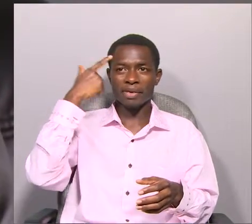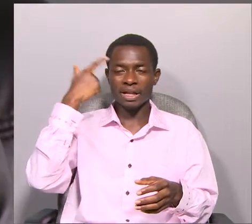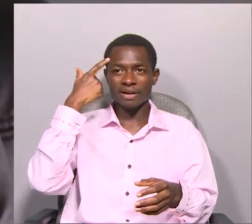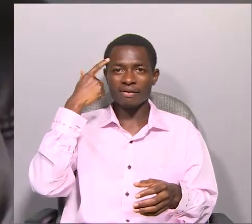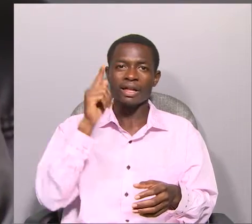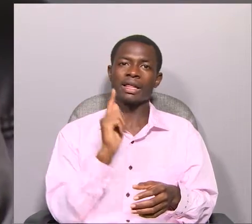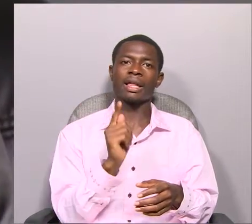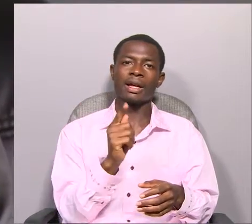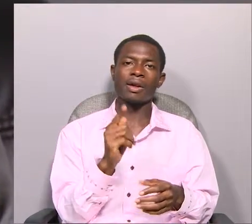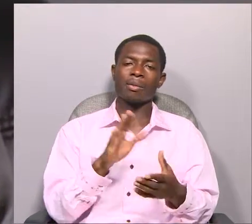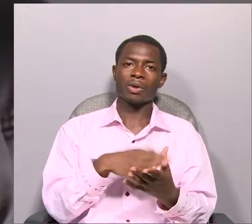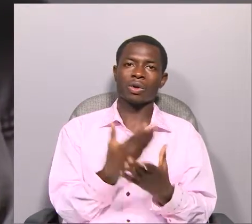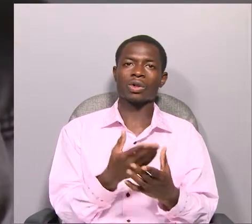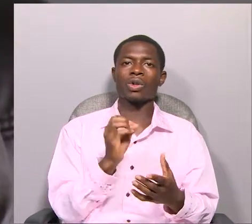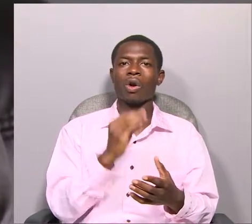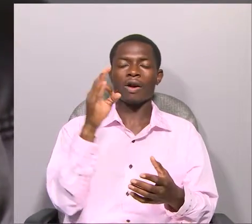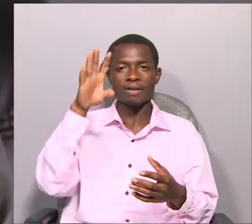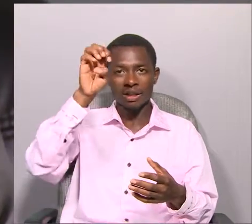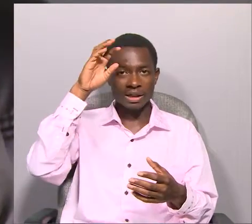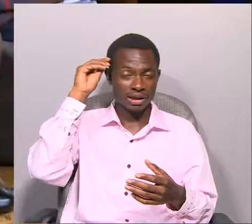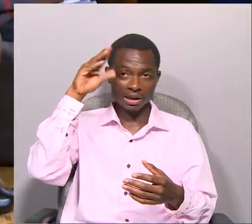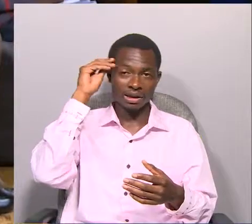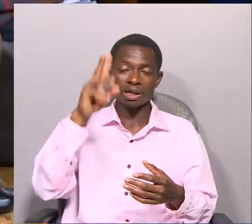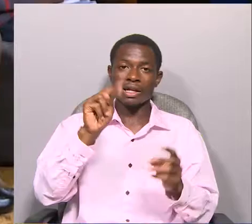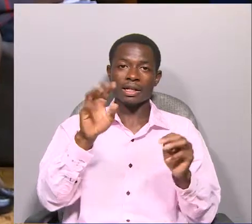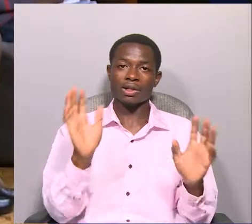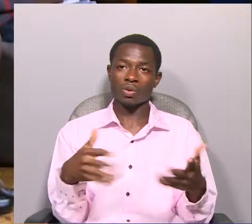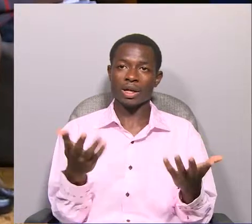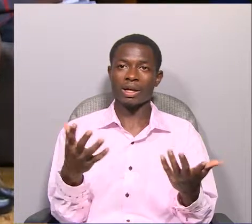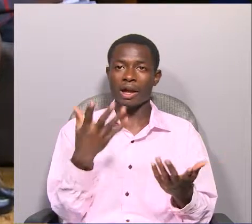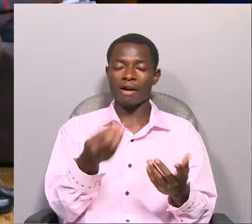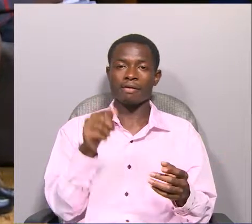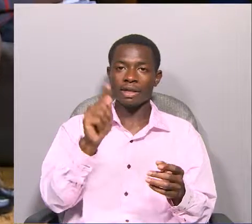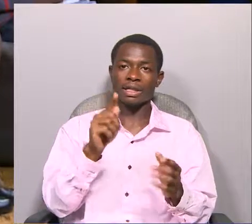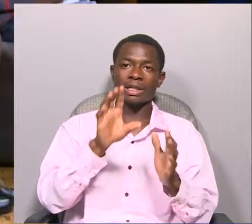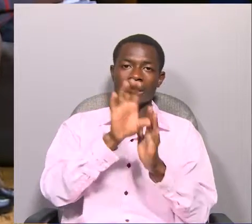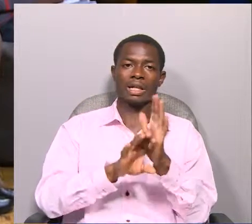that because of the educational network that we have in this country,